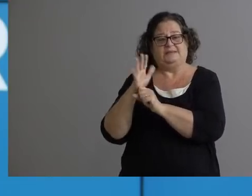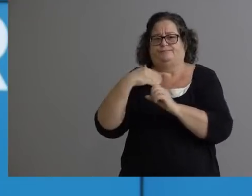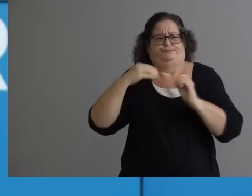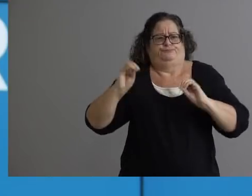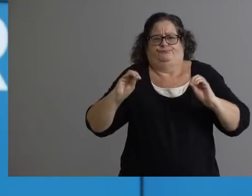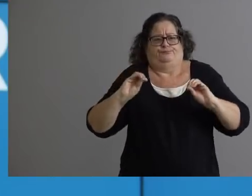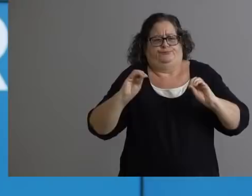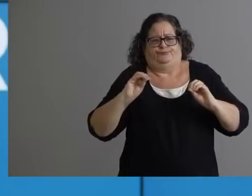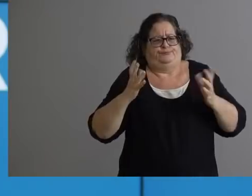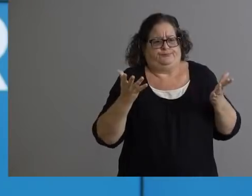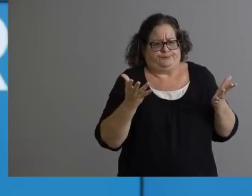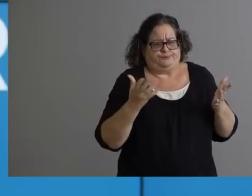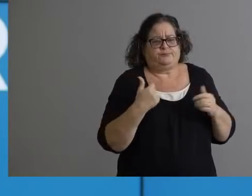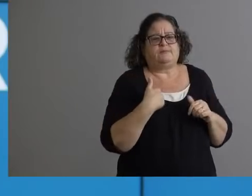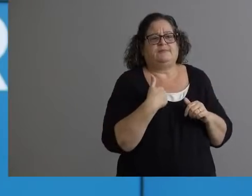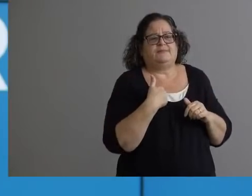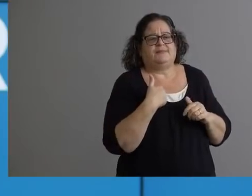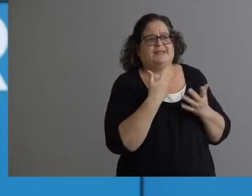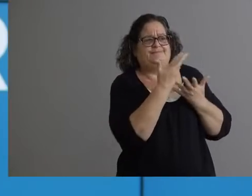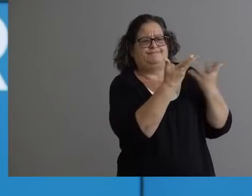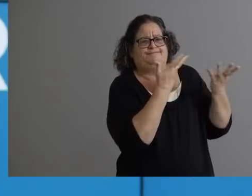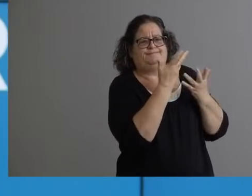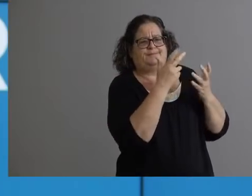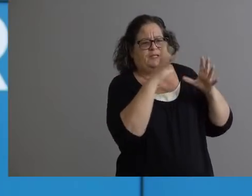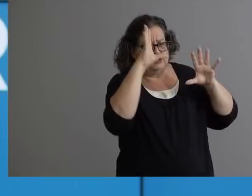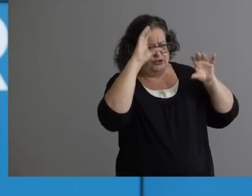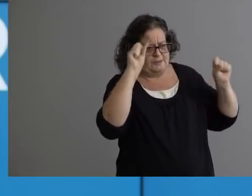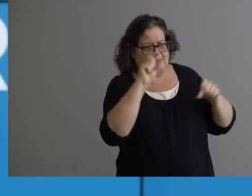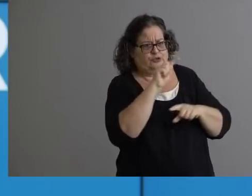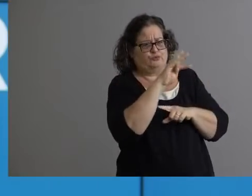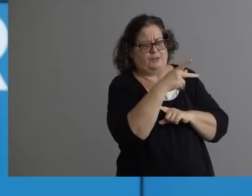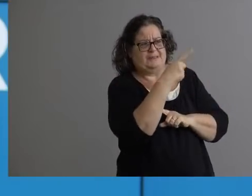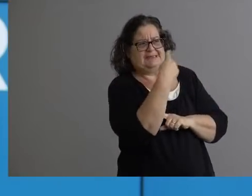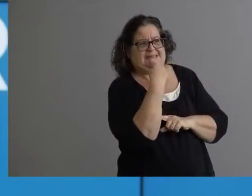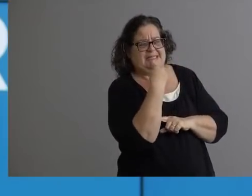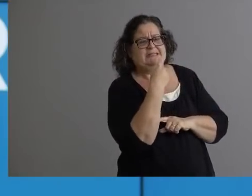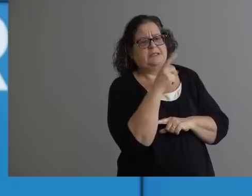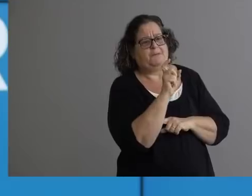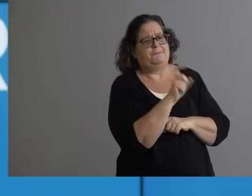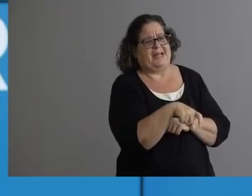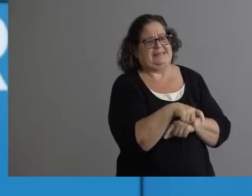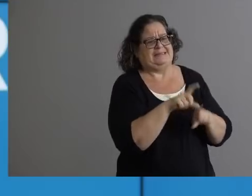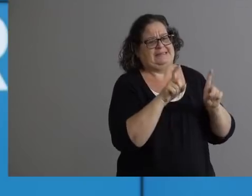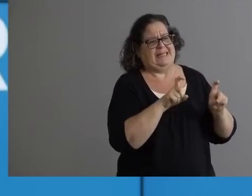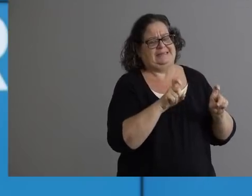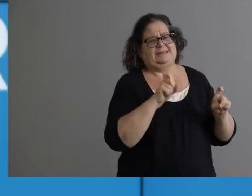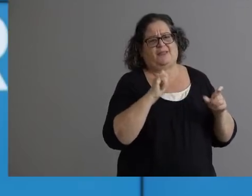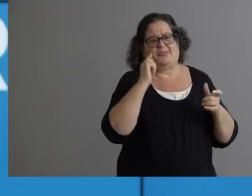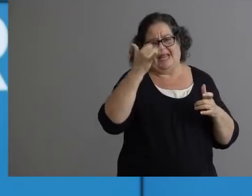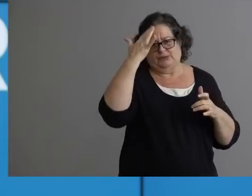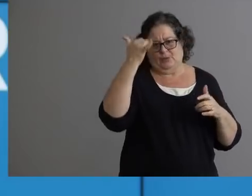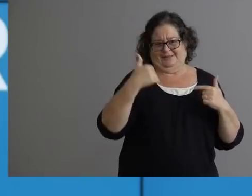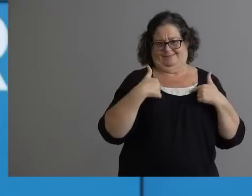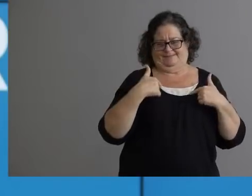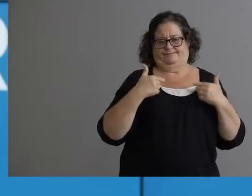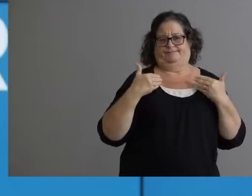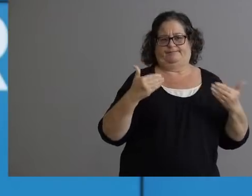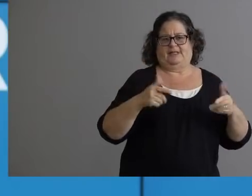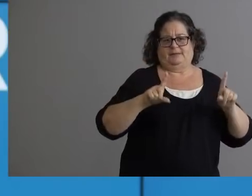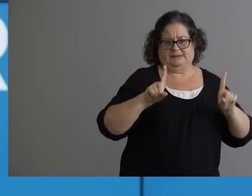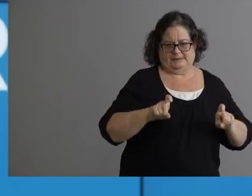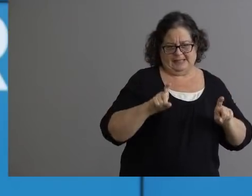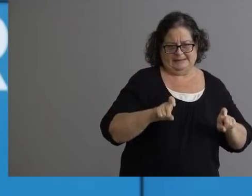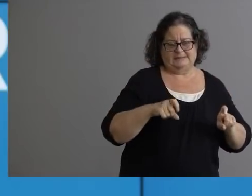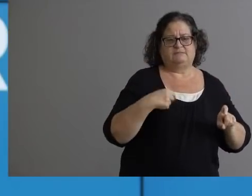those are the reasons I've been tested, in addition that I had a full physical and I was tested during that time frame.